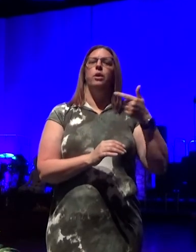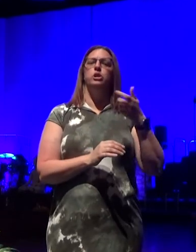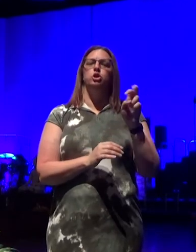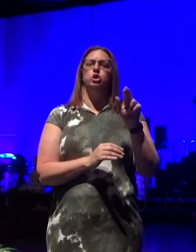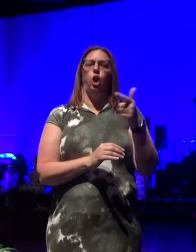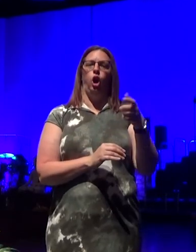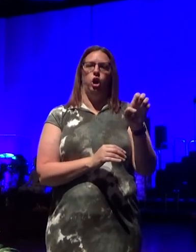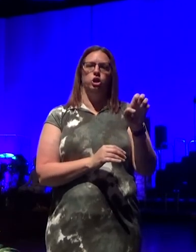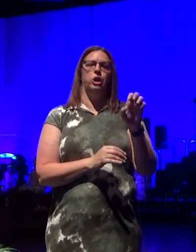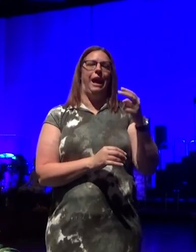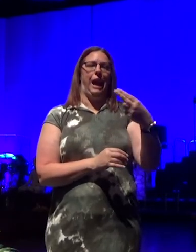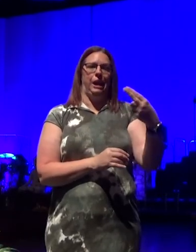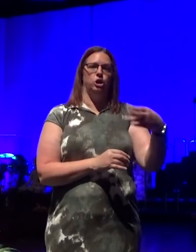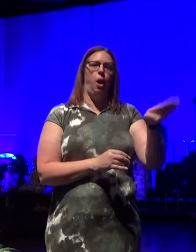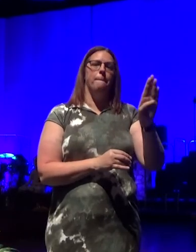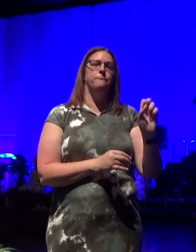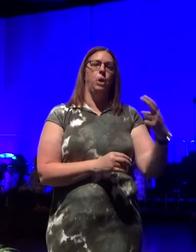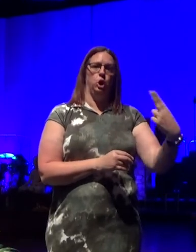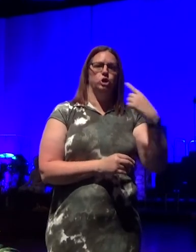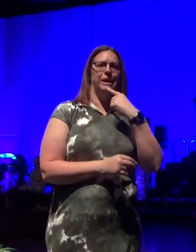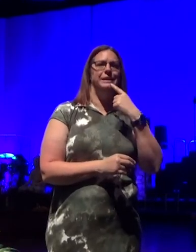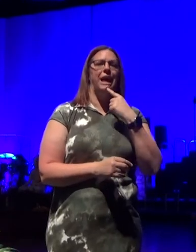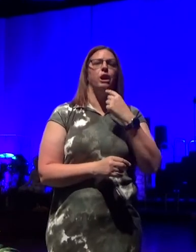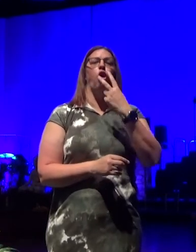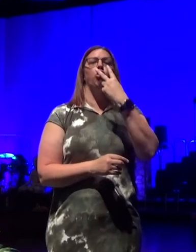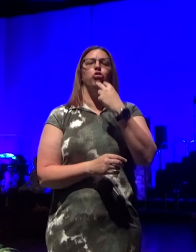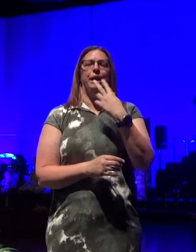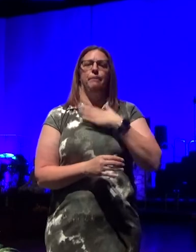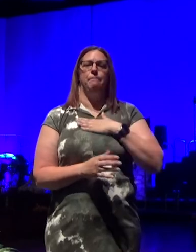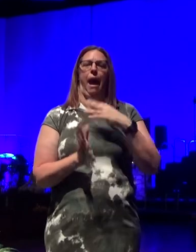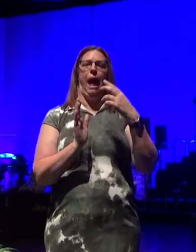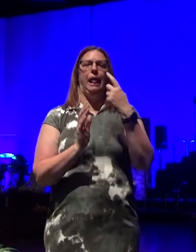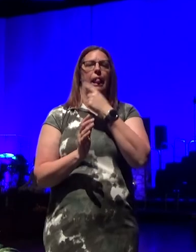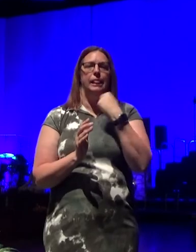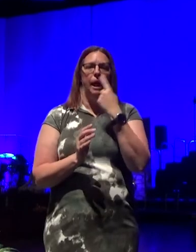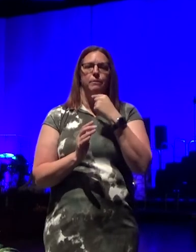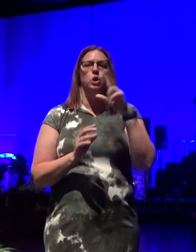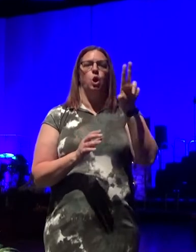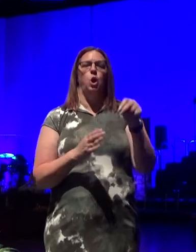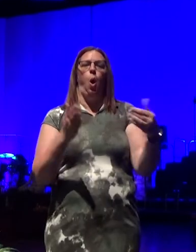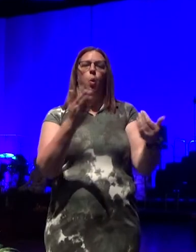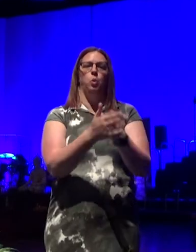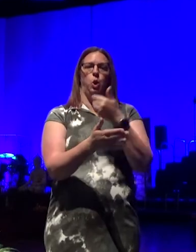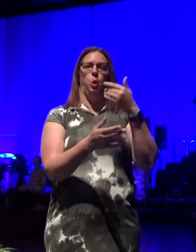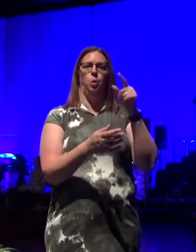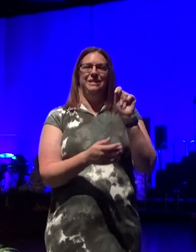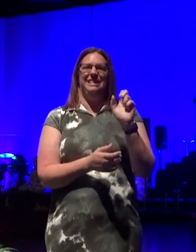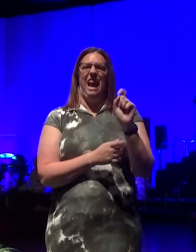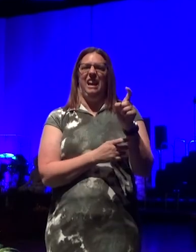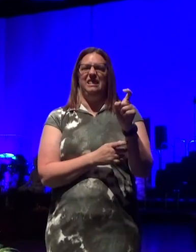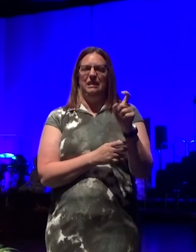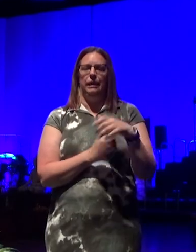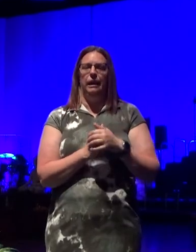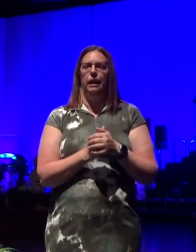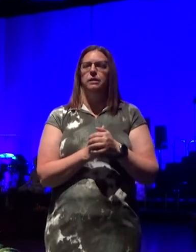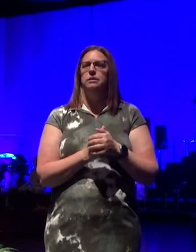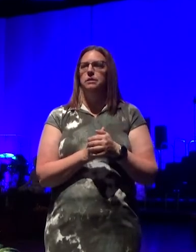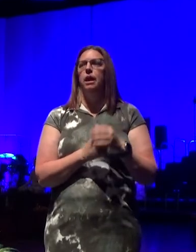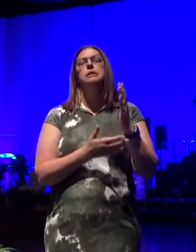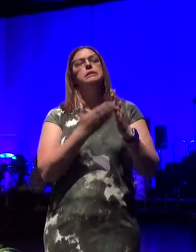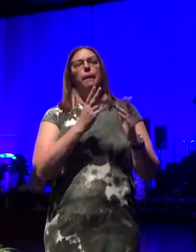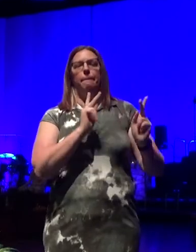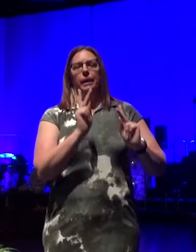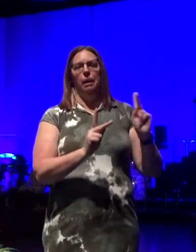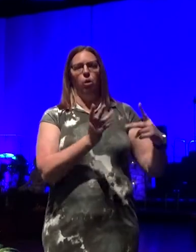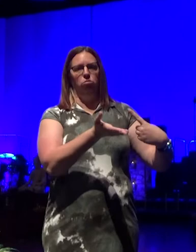"Read my lips, no new taxes." And he had to raise taxes, which some people argue is why he lost the election that